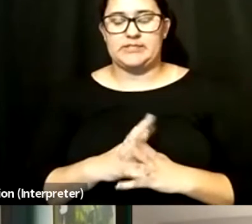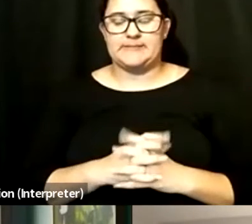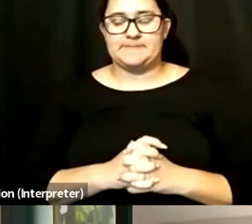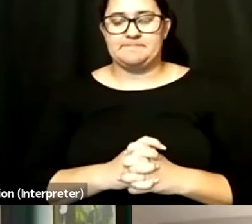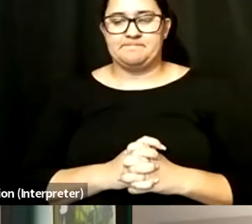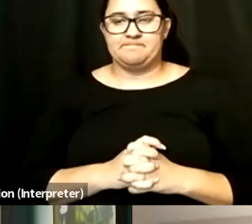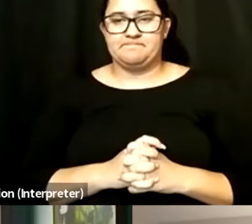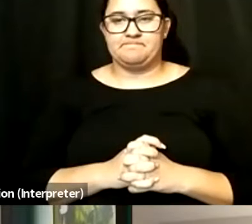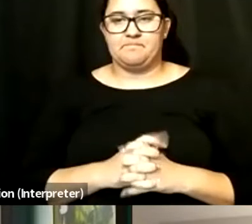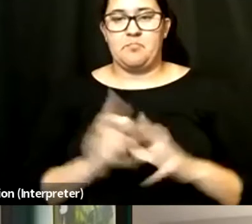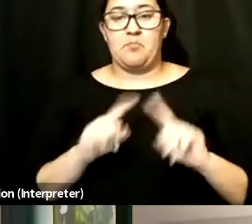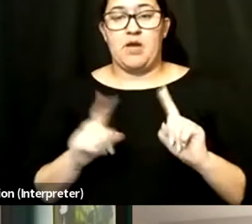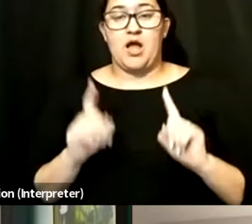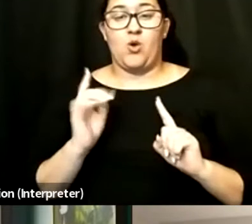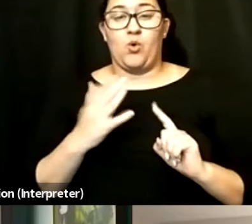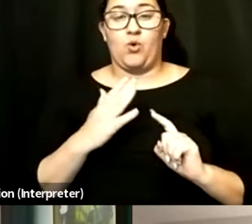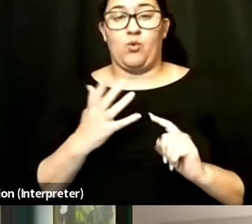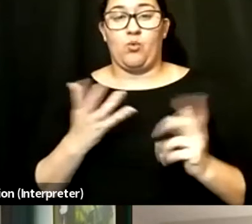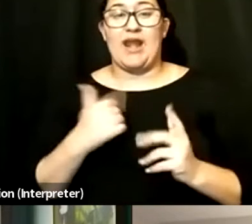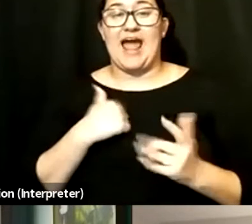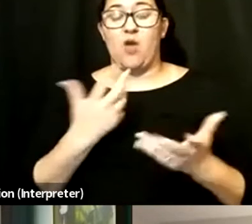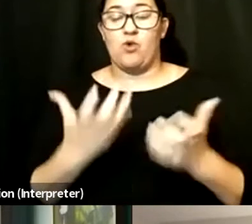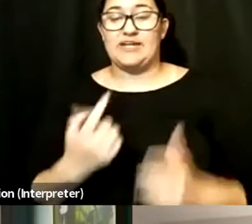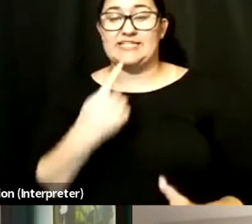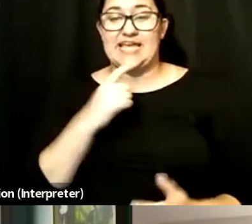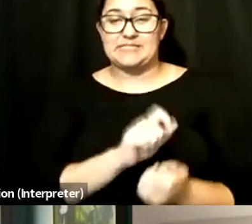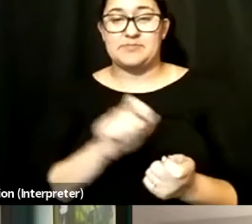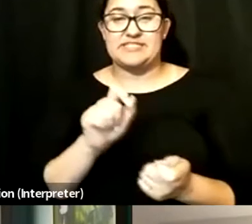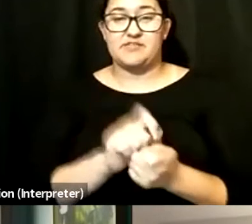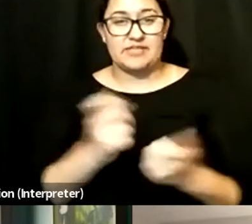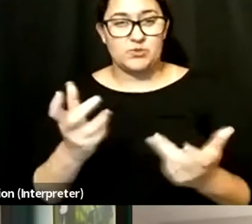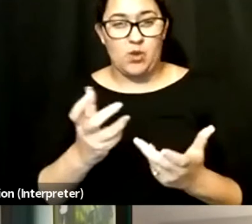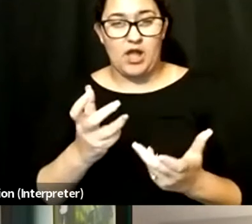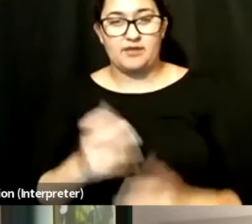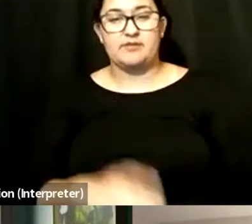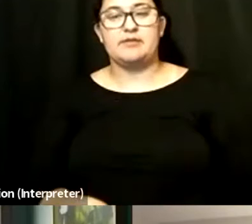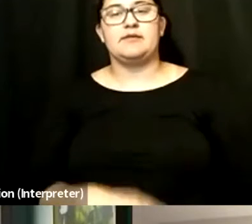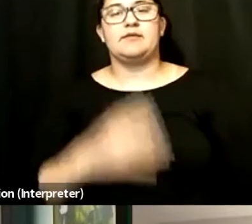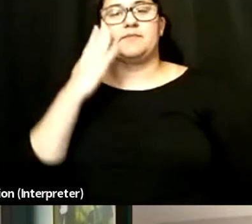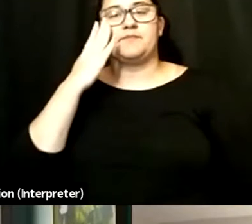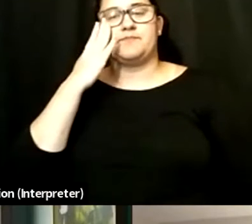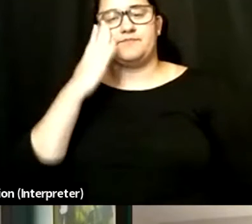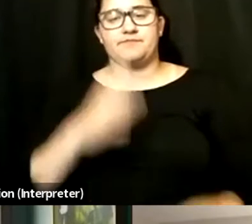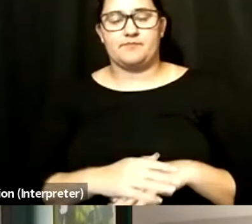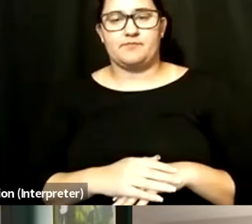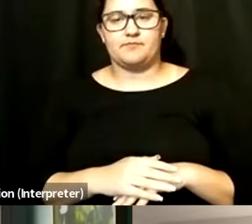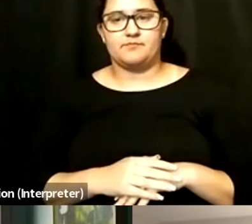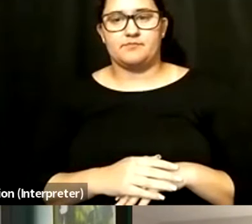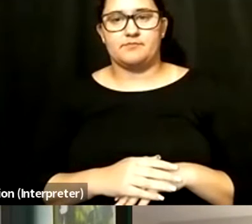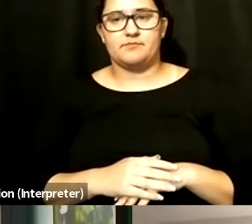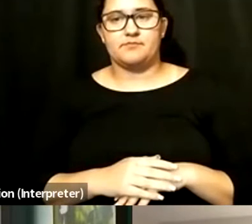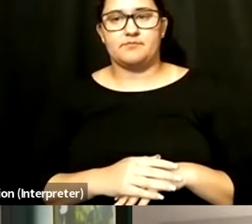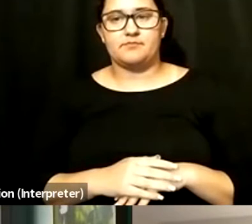but what I would like to say specifically is, like, the thing is that even when you are